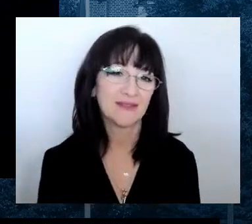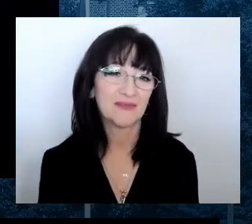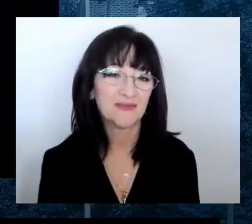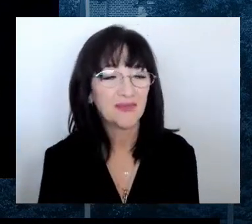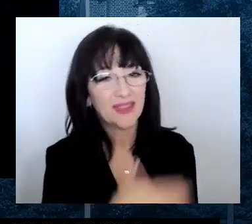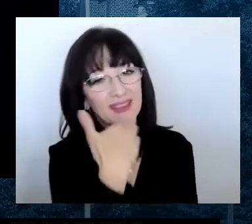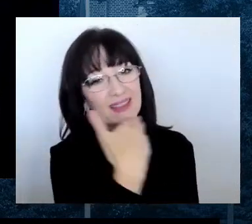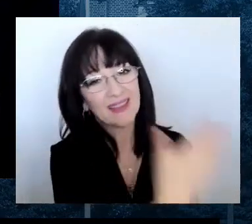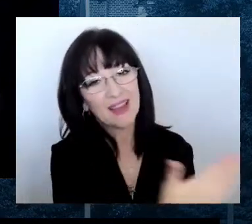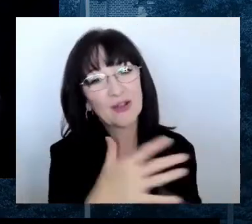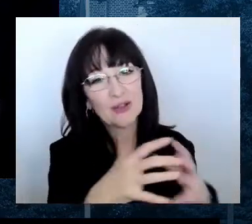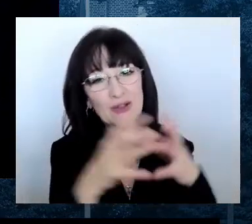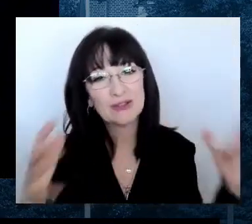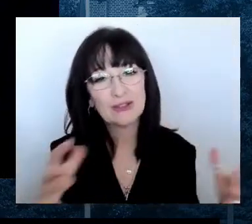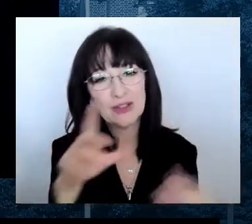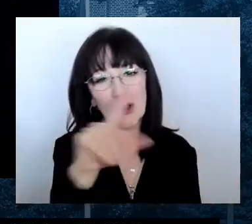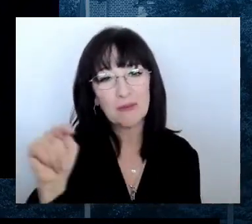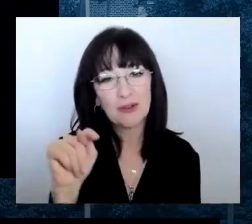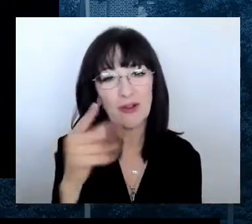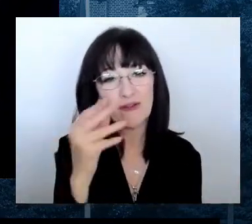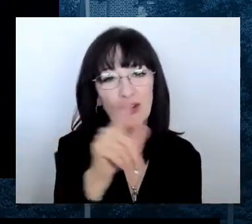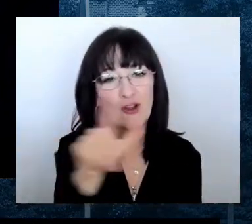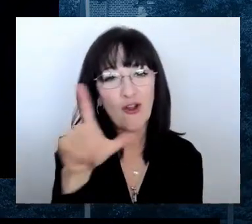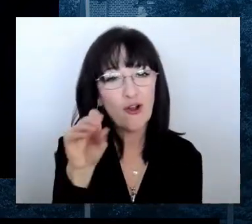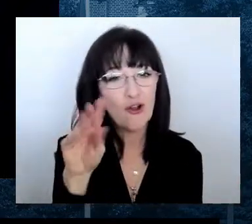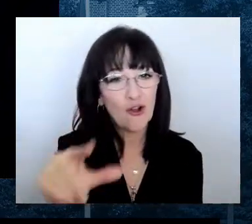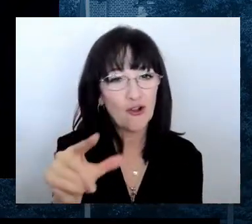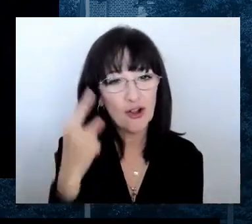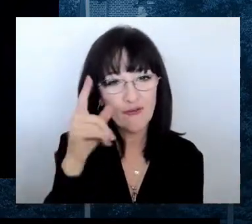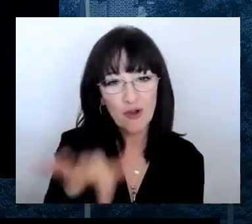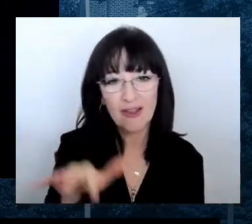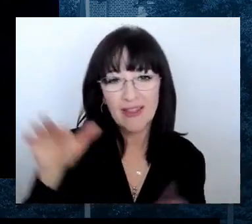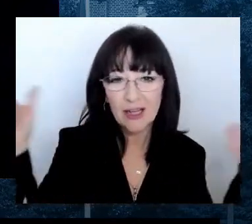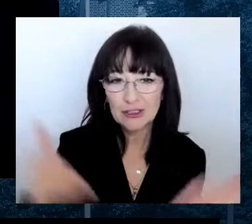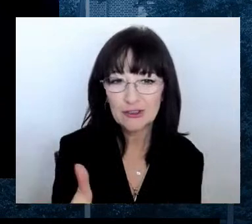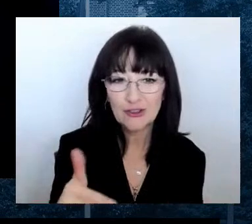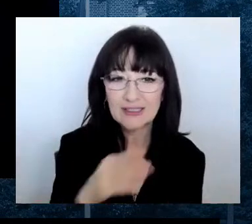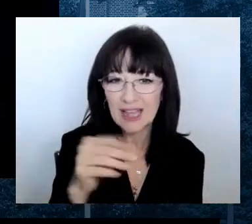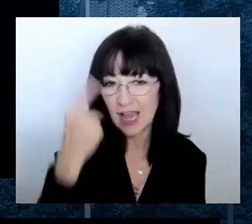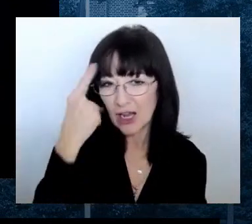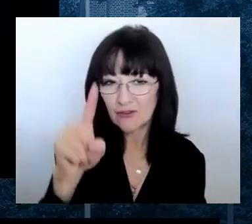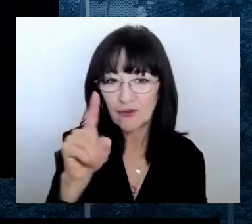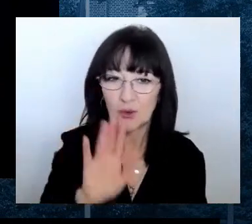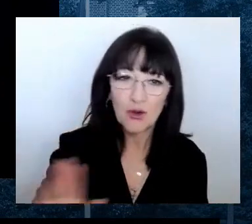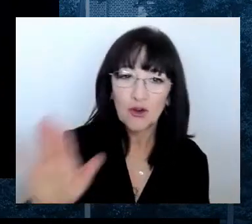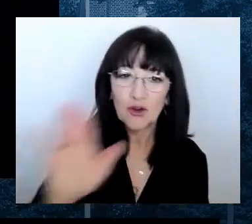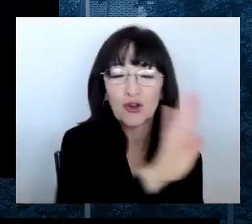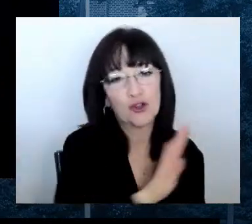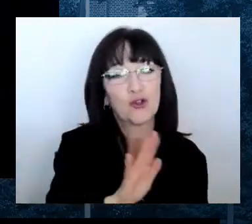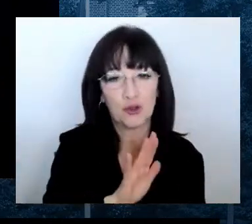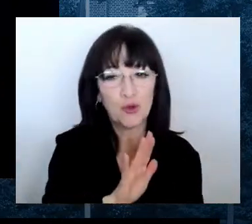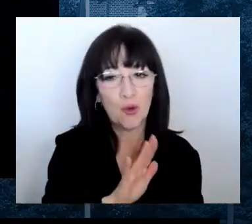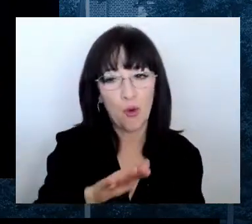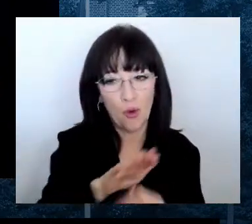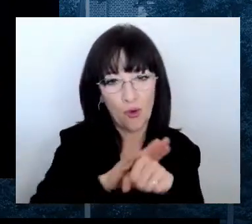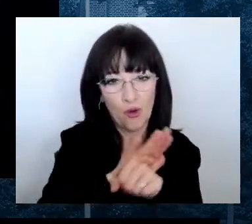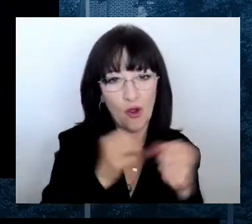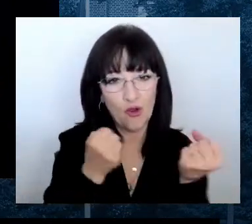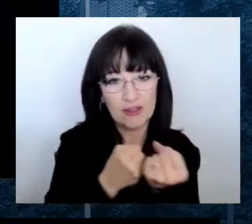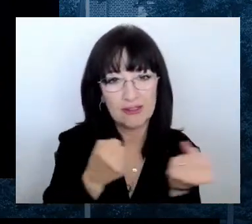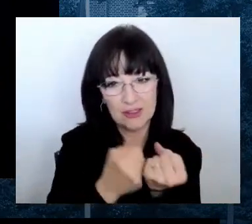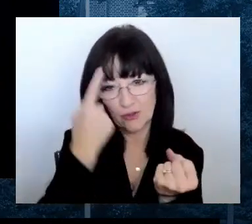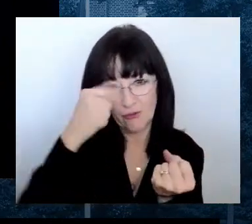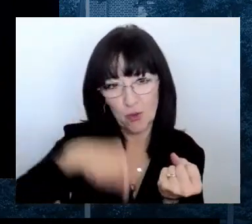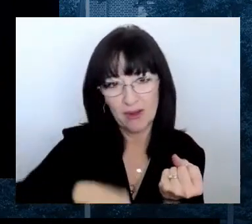Thank you so much, Lieutenant Governor Hollong, for that introduction and for your vocal advocacy for this